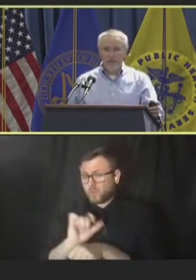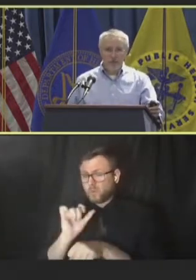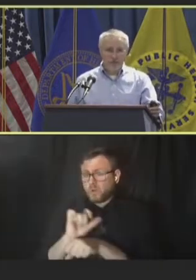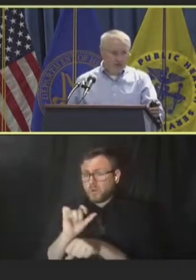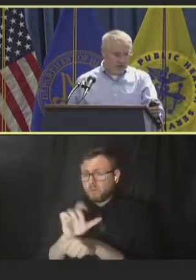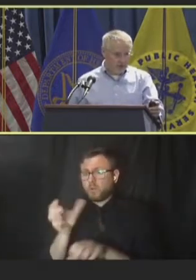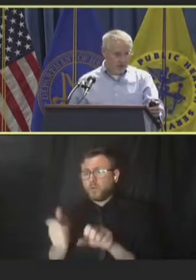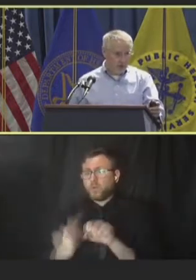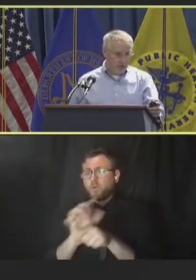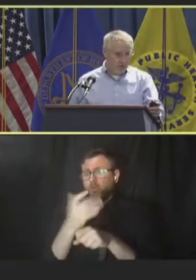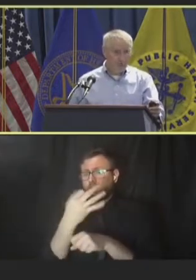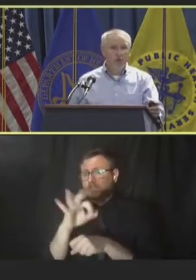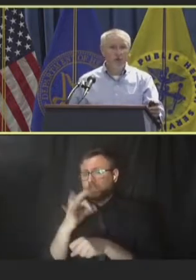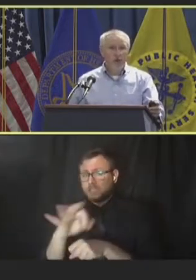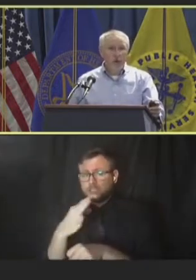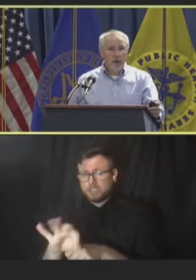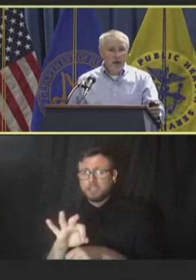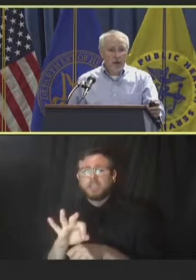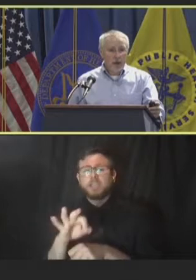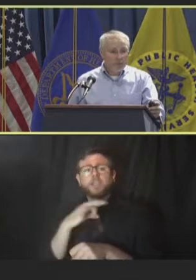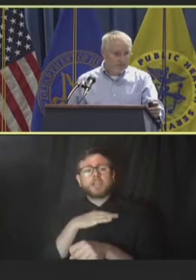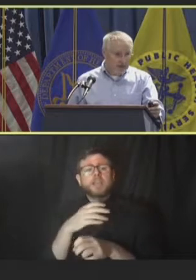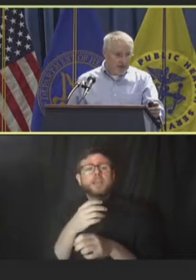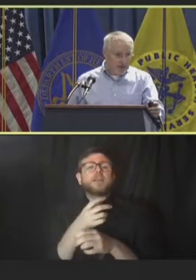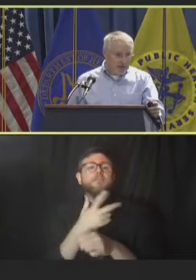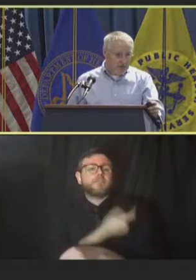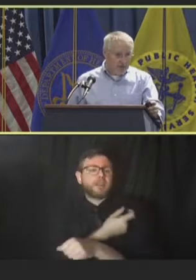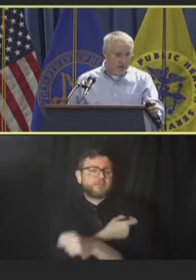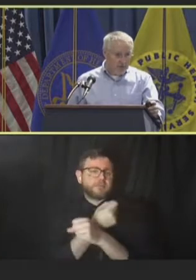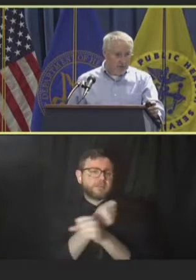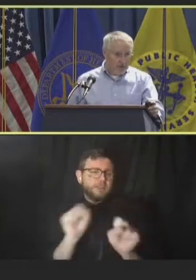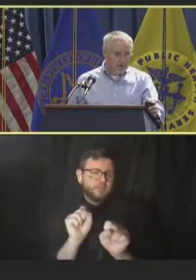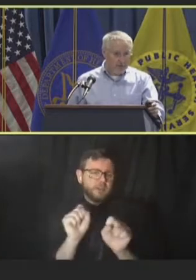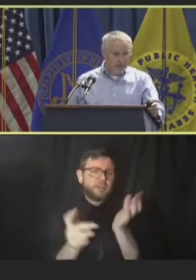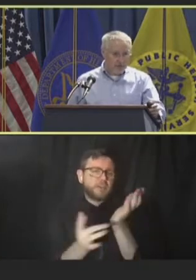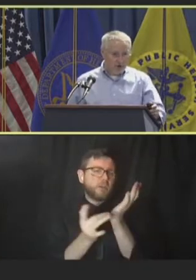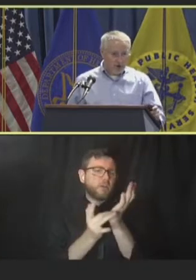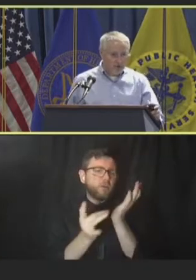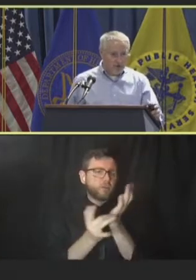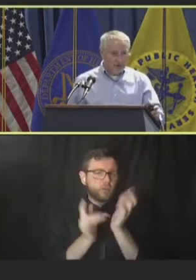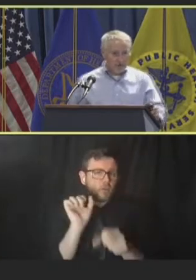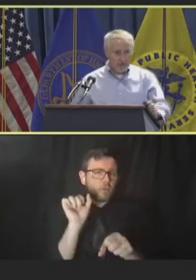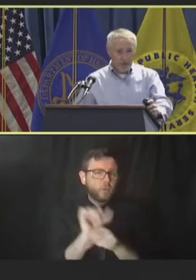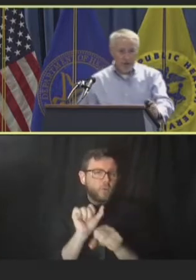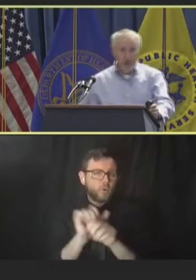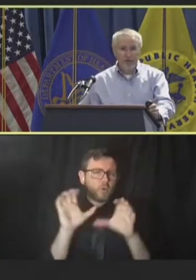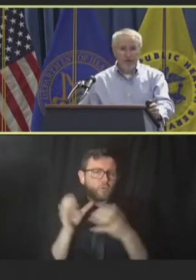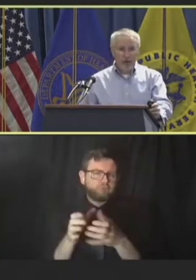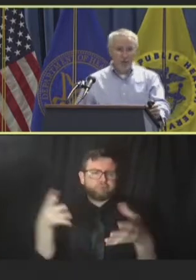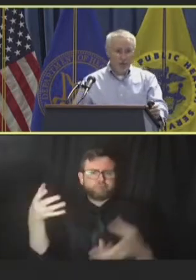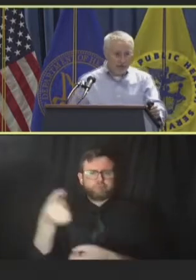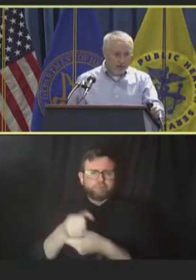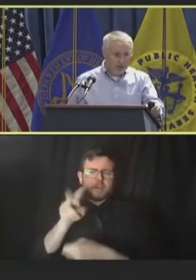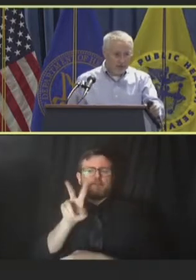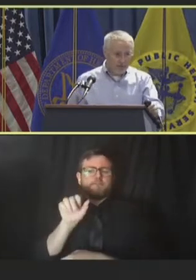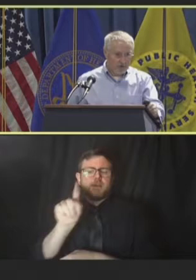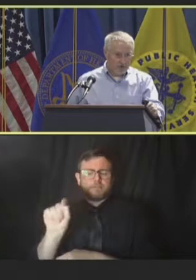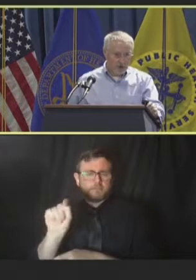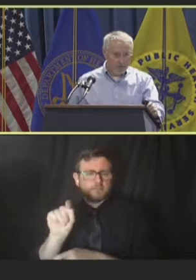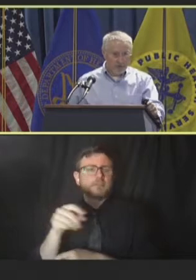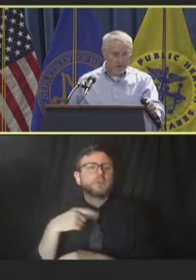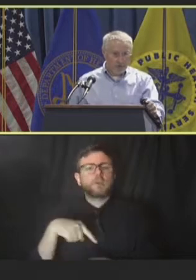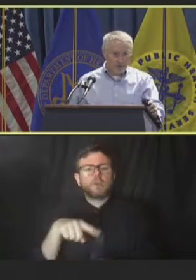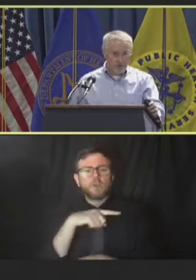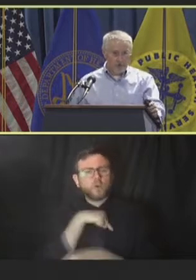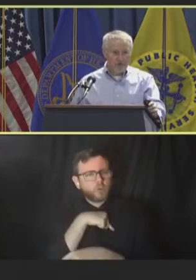vaccine safety technical work group. This group has been charged with reviewing and evaluating as well as